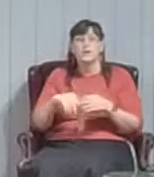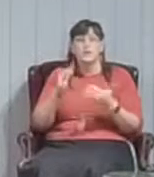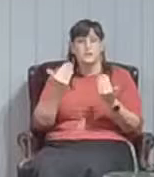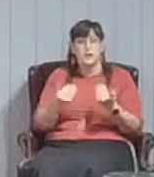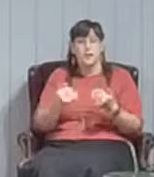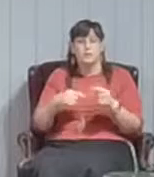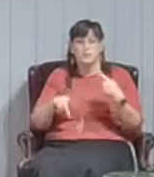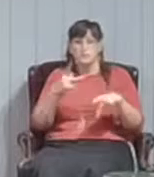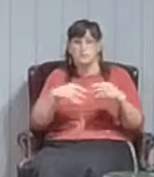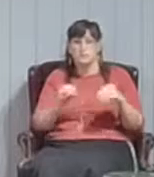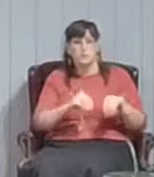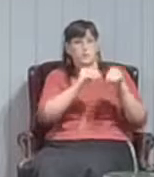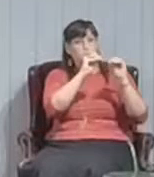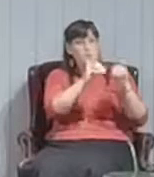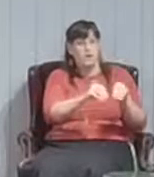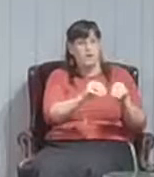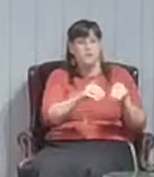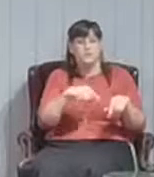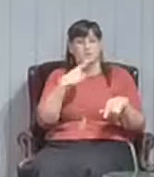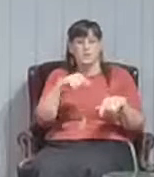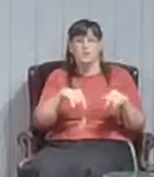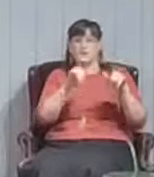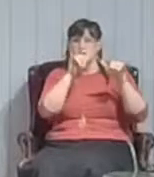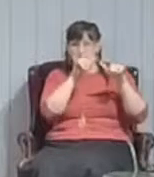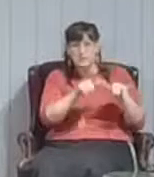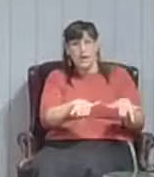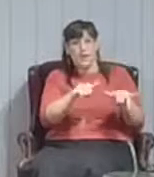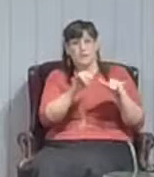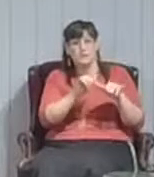got to stay, you got to stay. The ones he had preached, you got to leave,